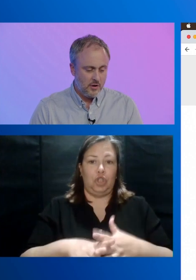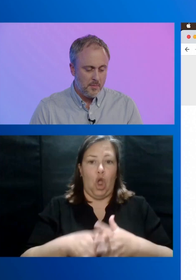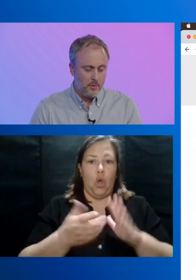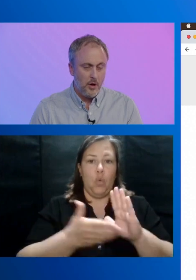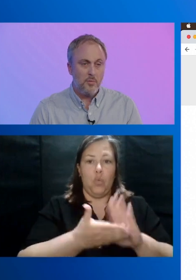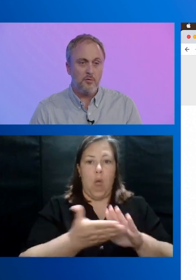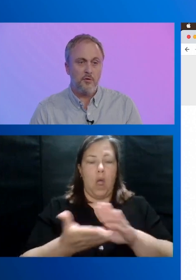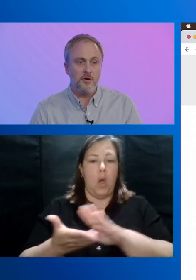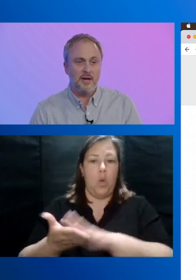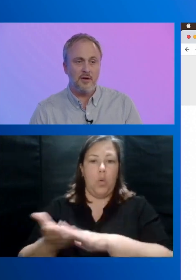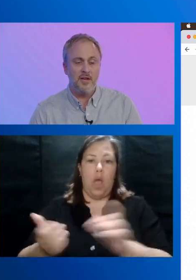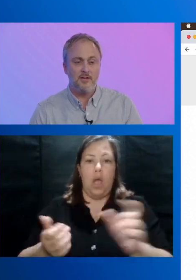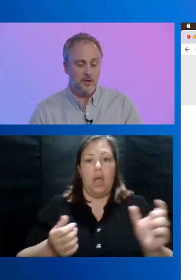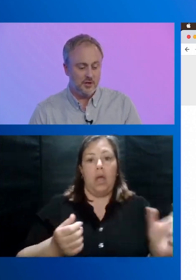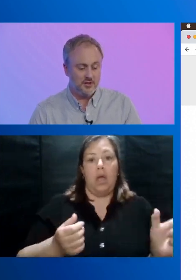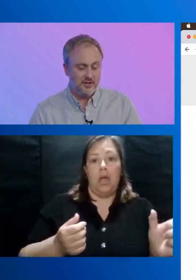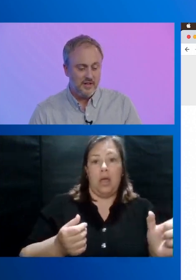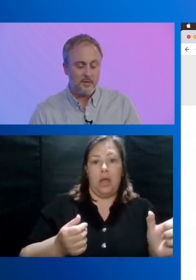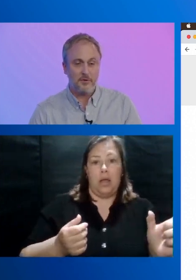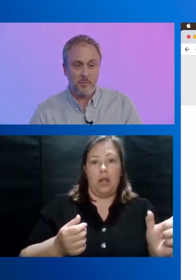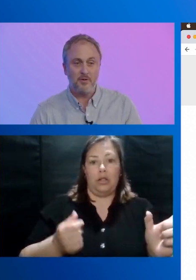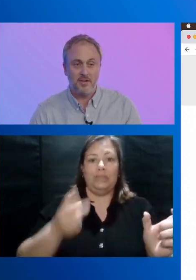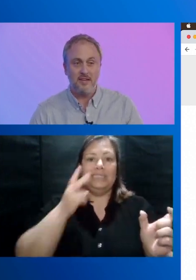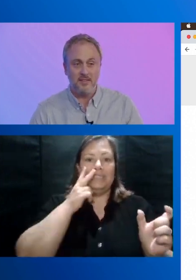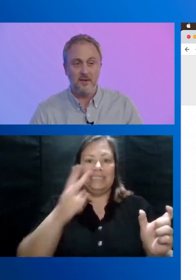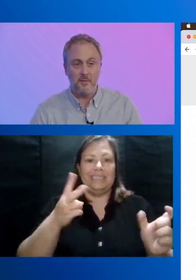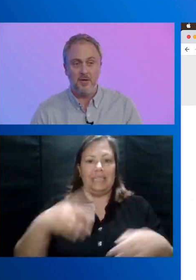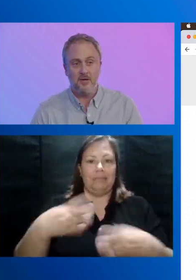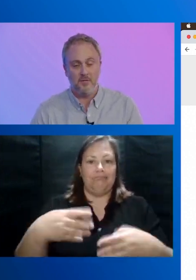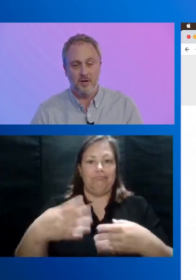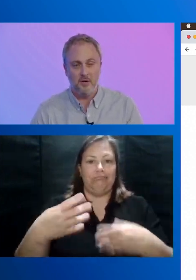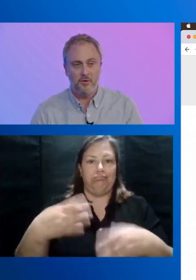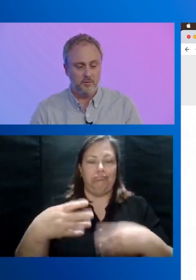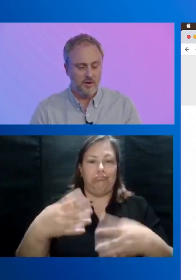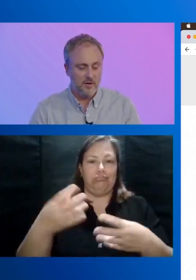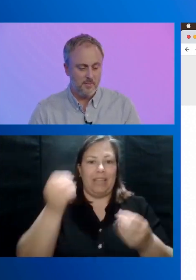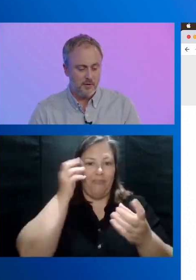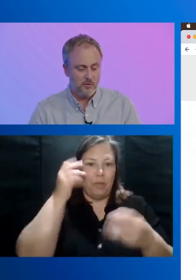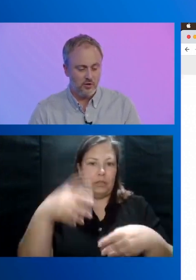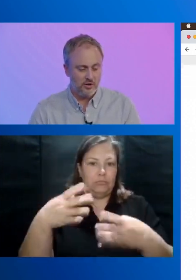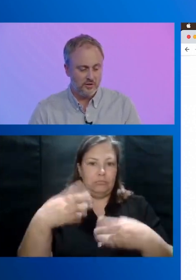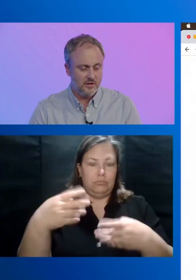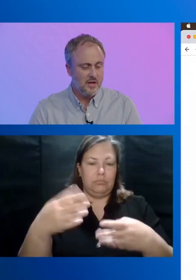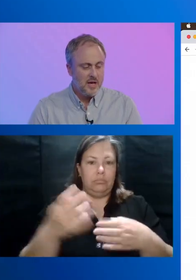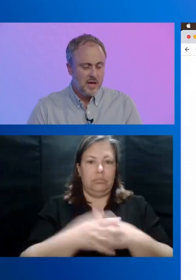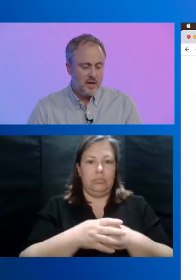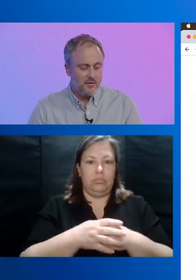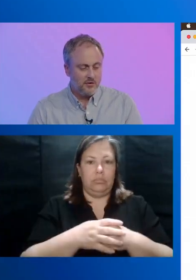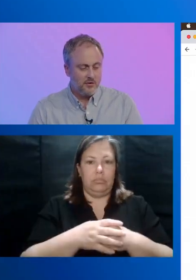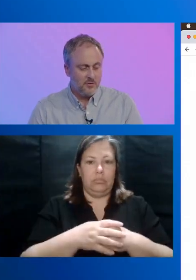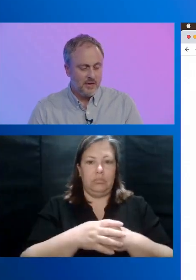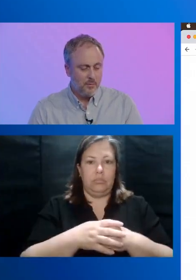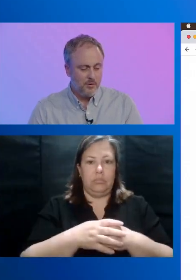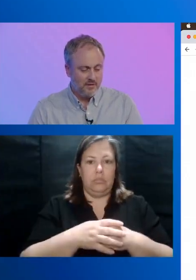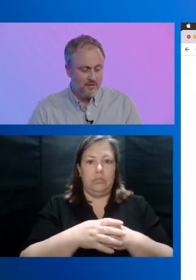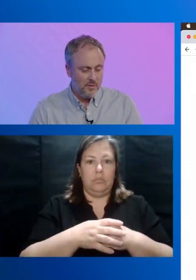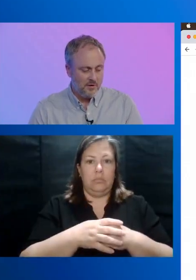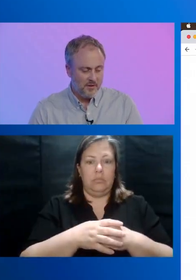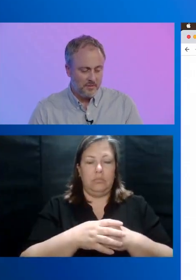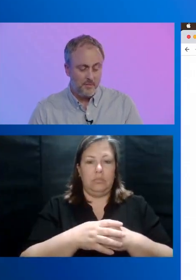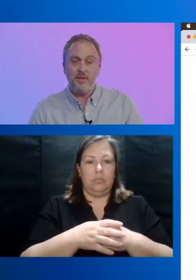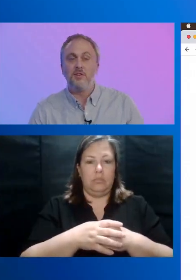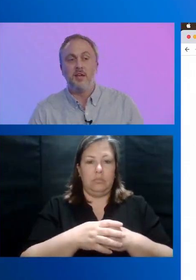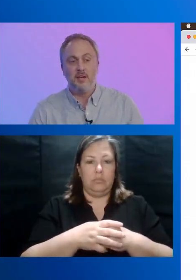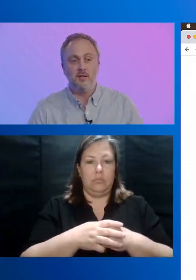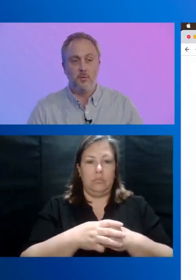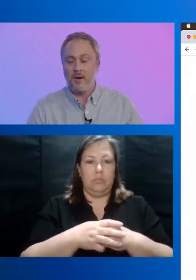my terminal open for you down here, so you can see that response as it's coming in, right, in real time in those chunks. And if I scroll down, what that's doing is